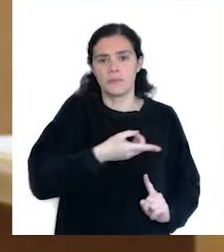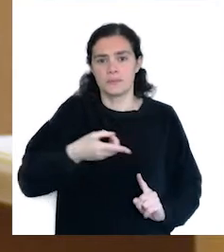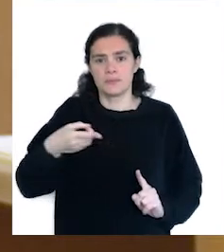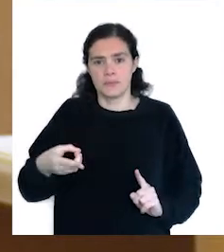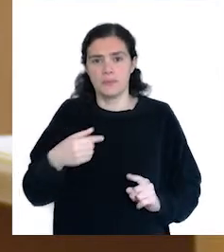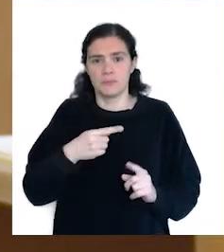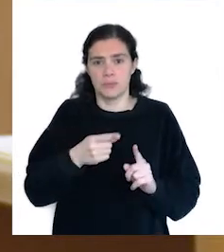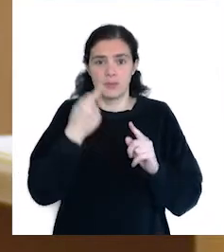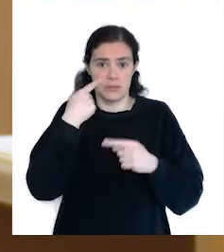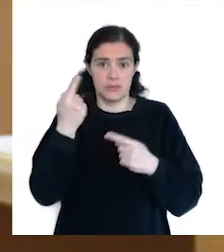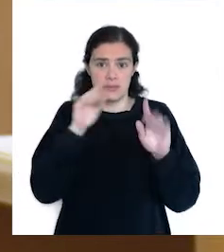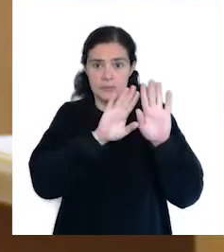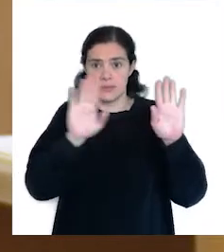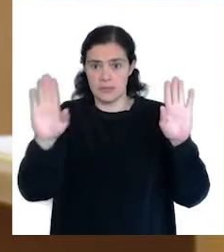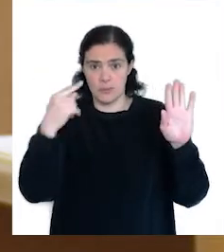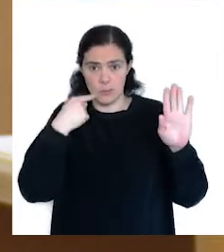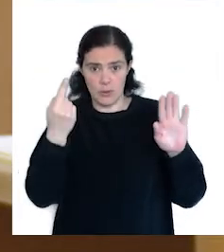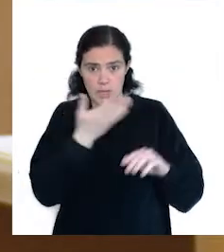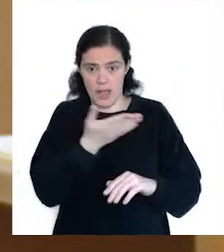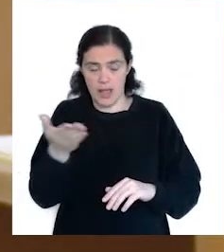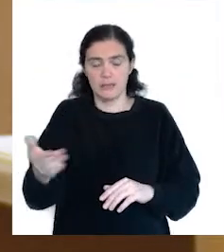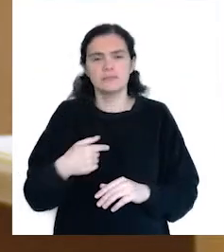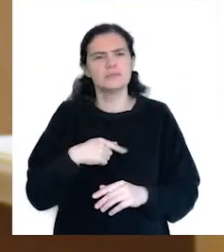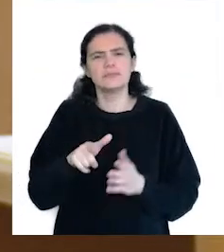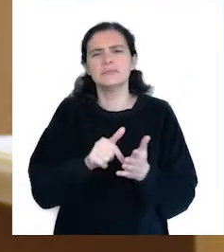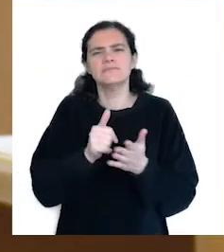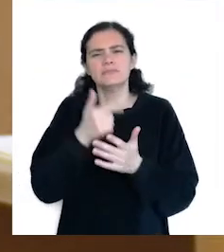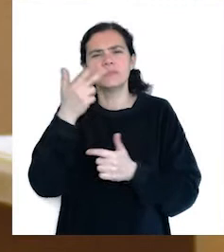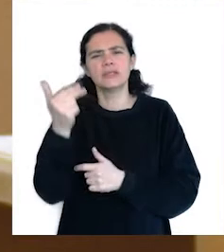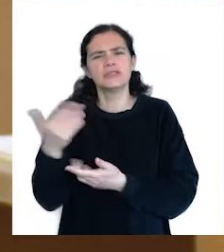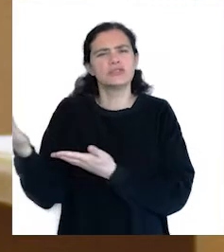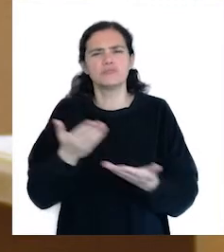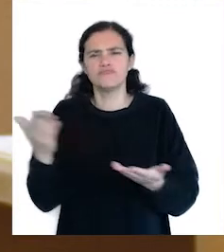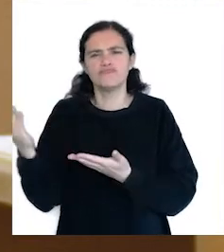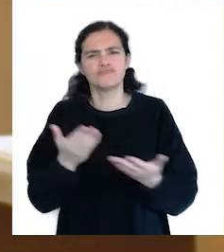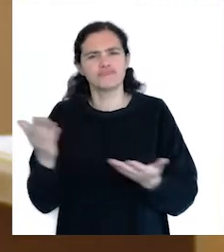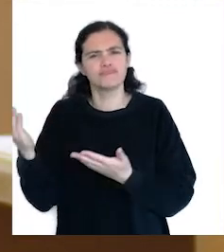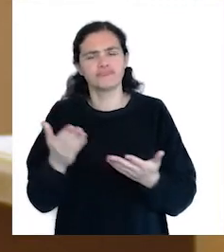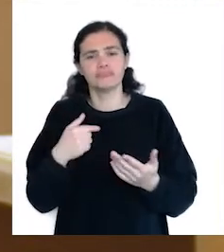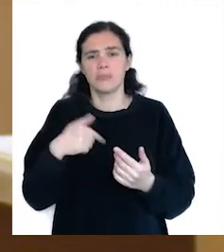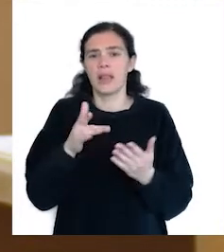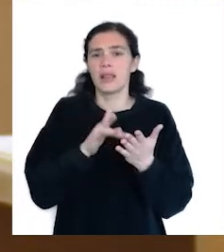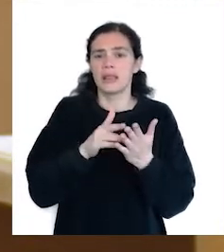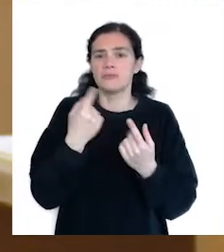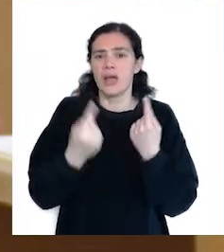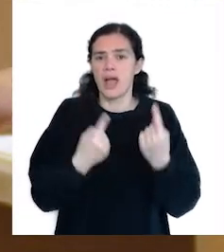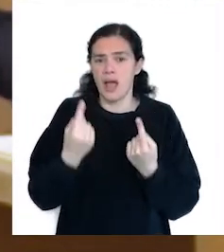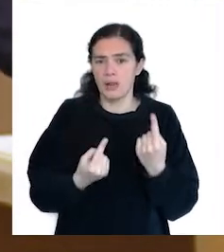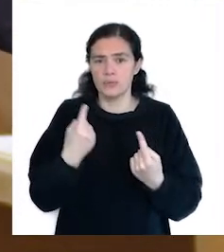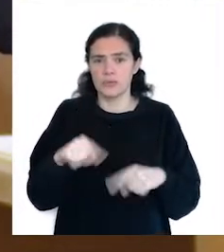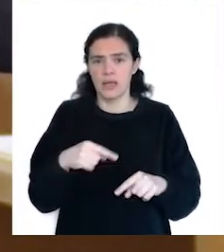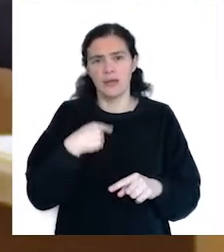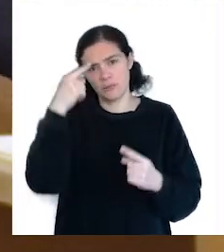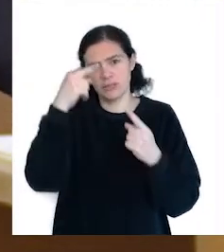since 1999, as this exhibition demonstrates, has welcomed all these artists. And I have here a few